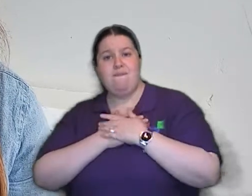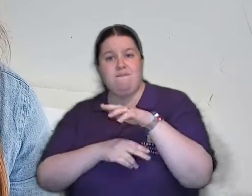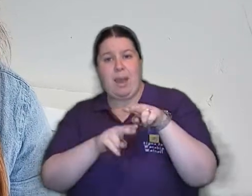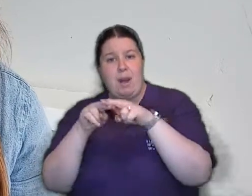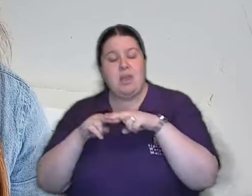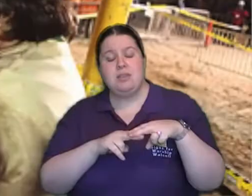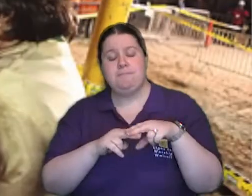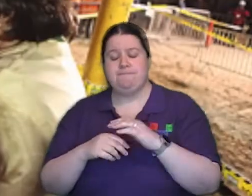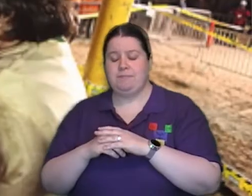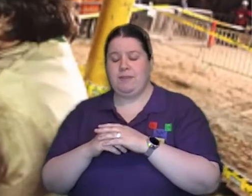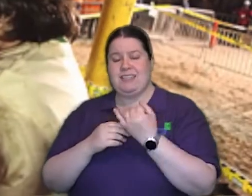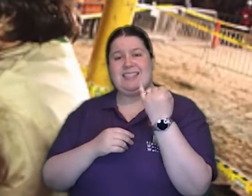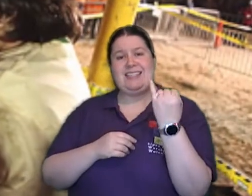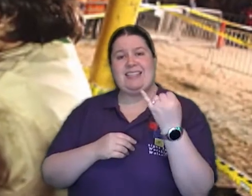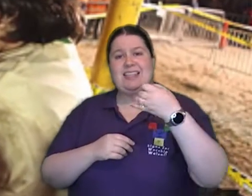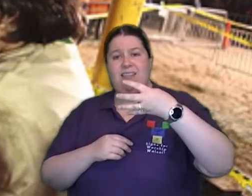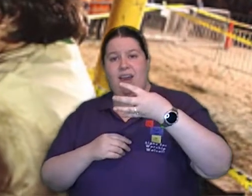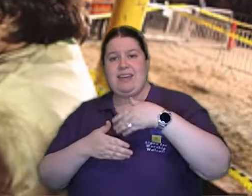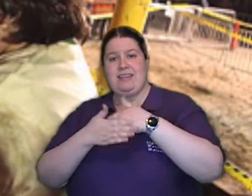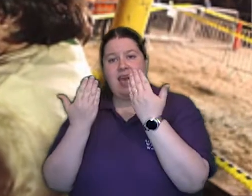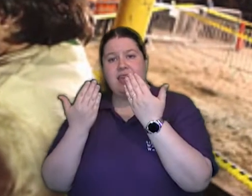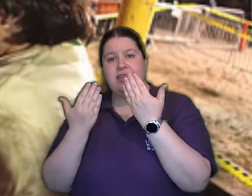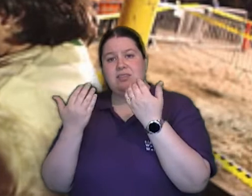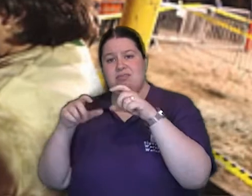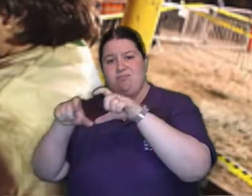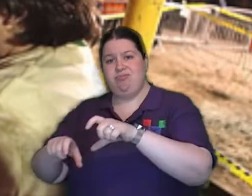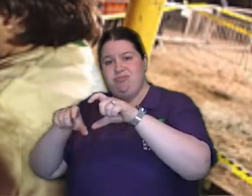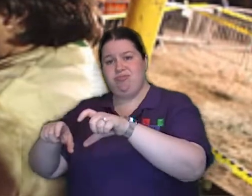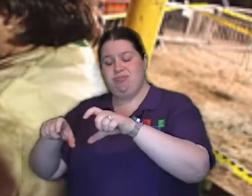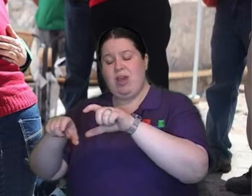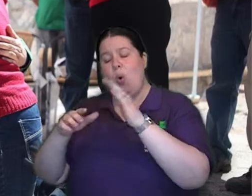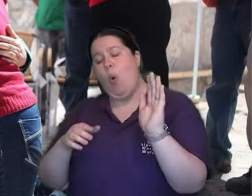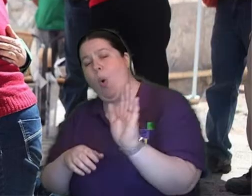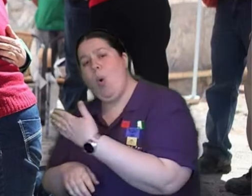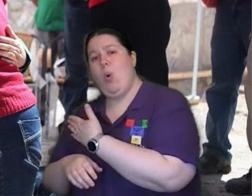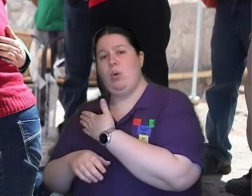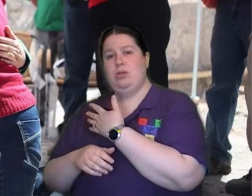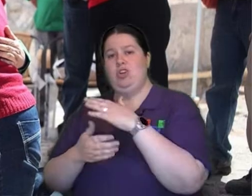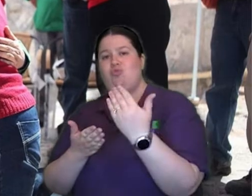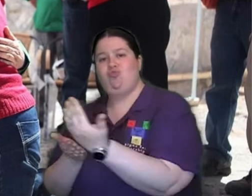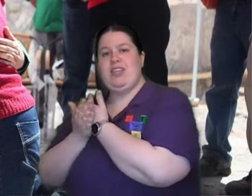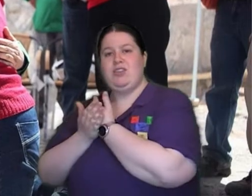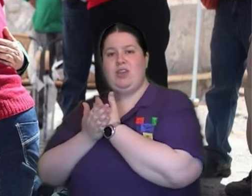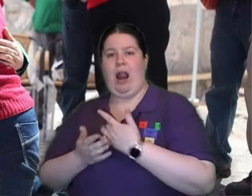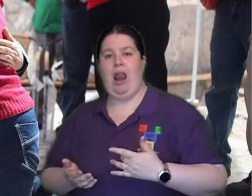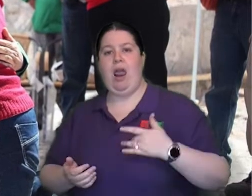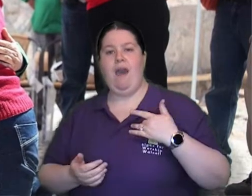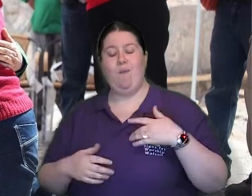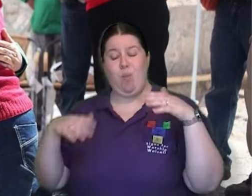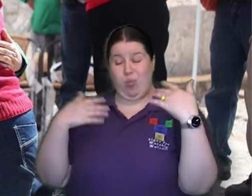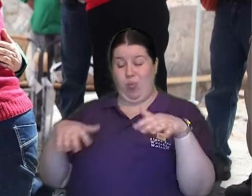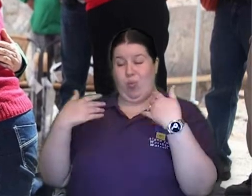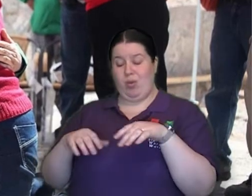finally, after 69 days in the mine, all 33 men were rescued. This